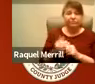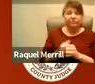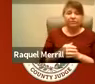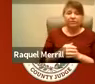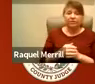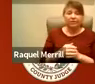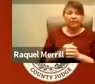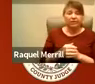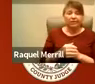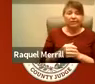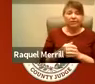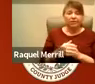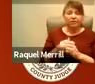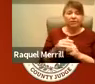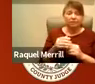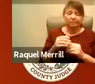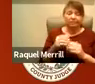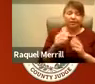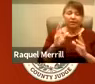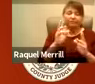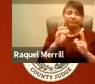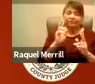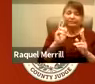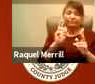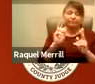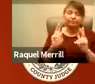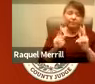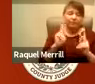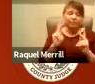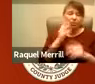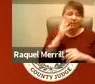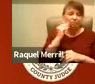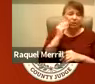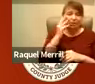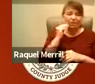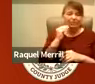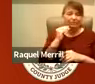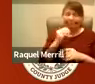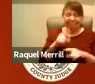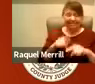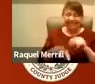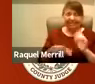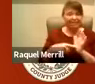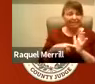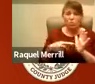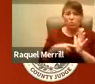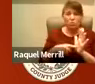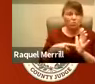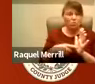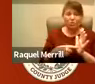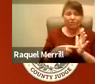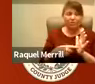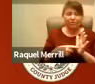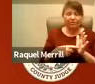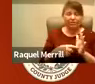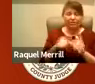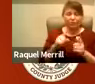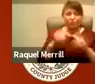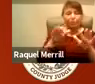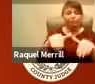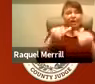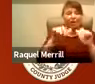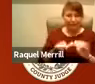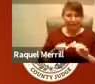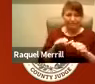they've come across people that simply can't even afford to properly bury